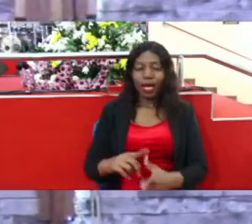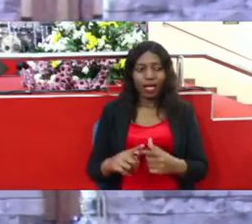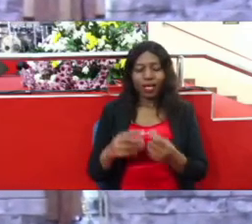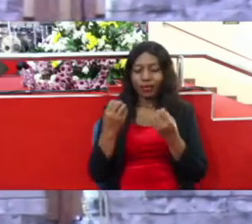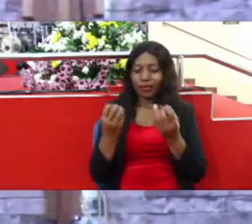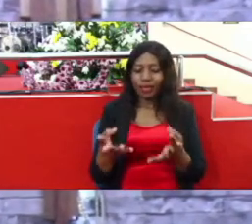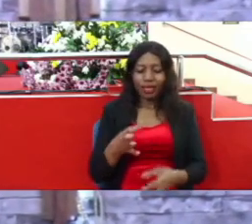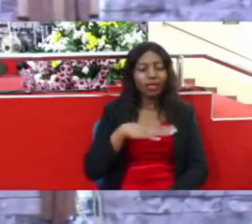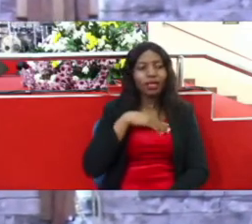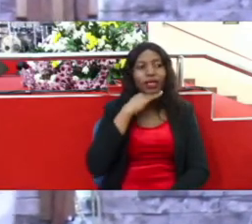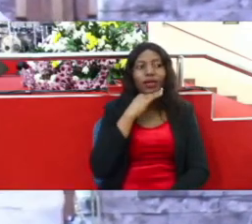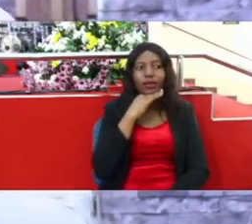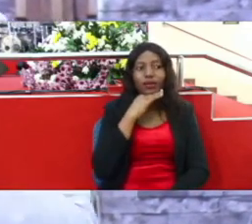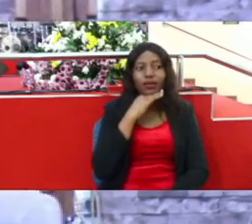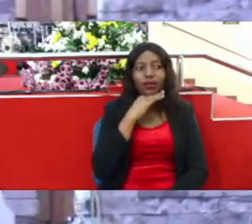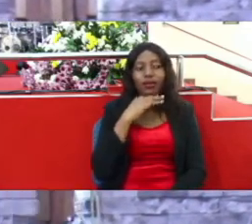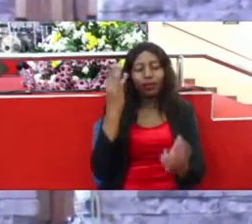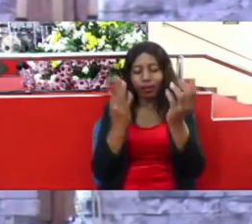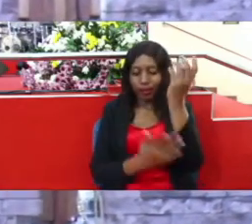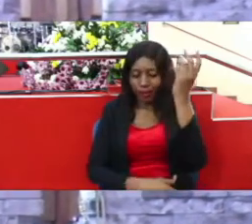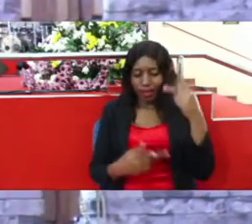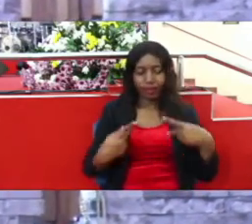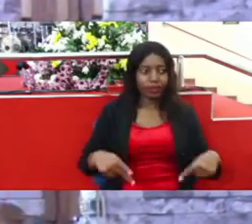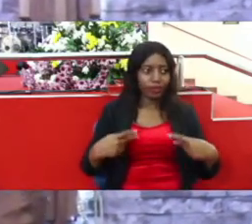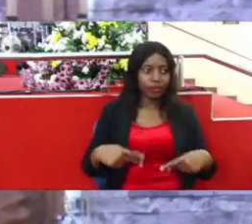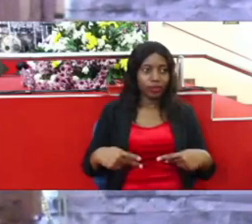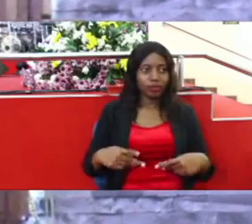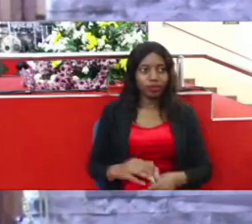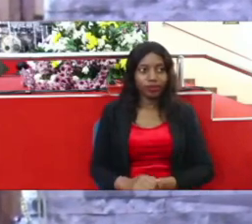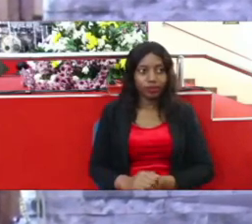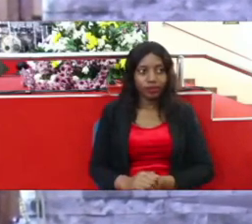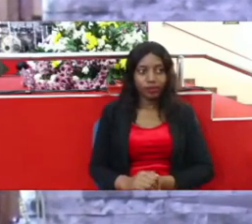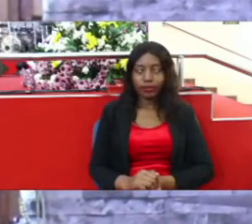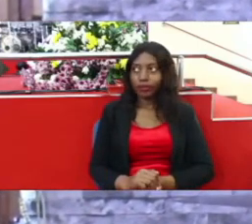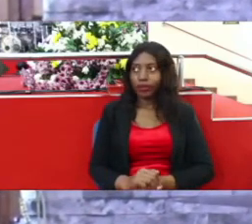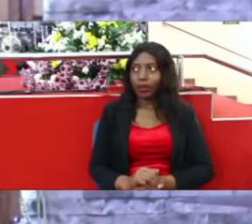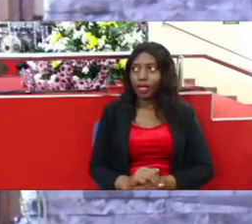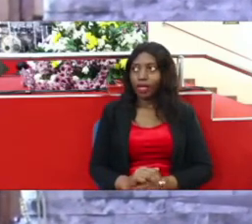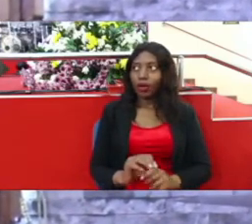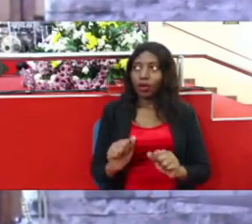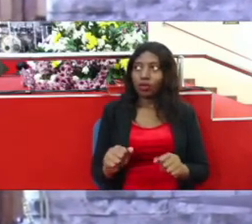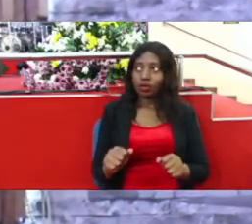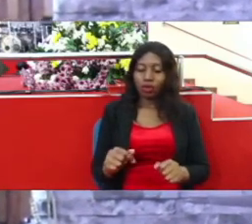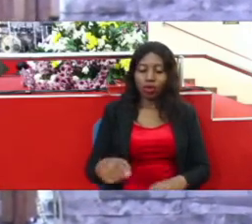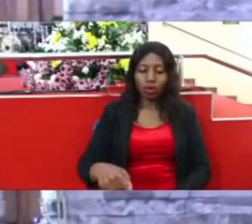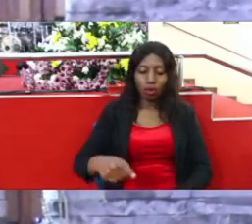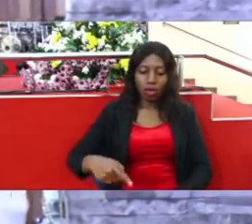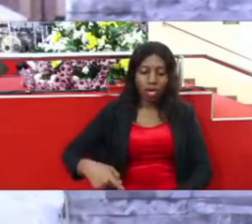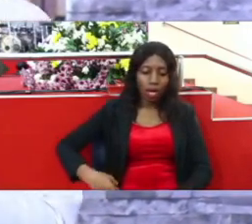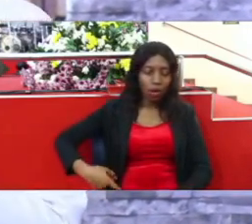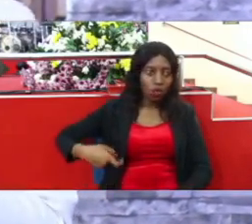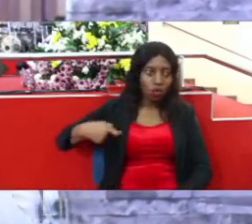just do that. Hawakufanya hilo pekee. They would drive a spear behind a man's back. Wangeingiza mkuki. And then it